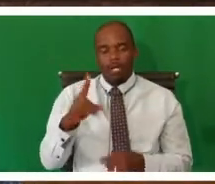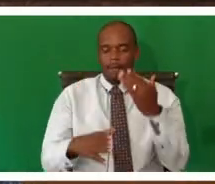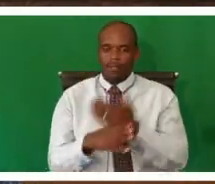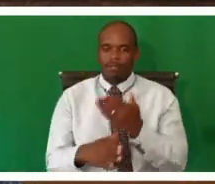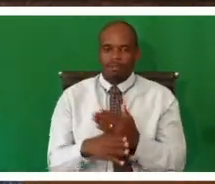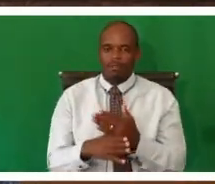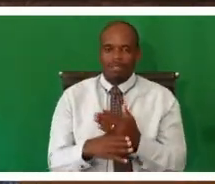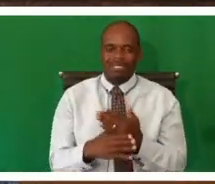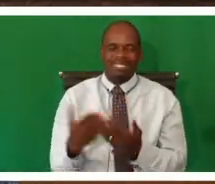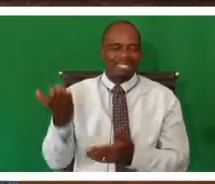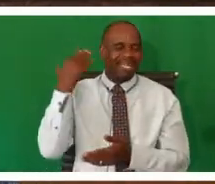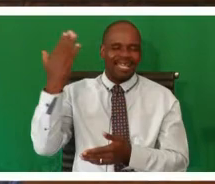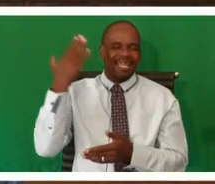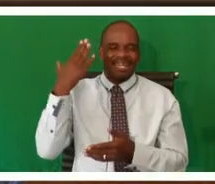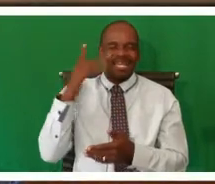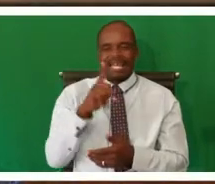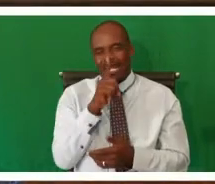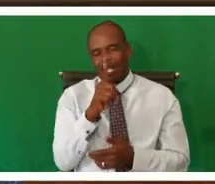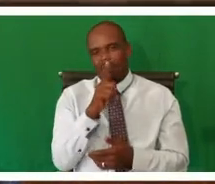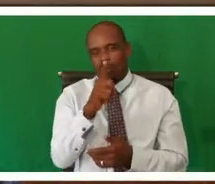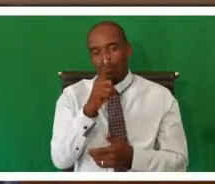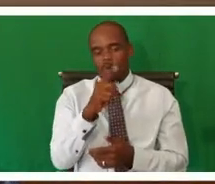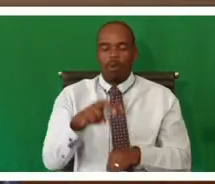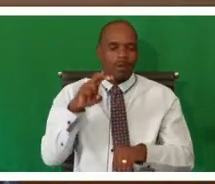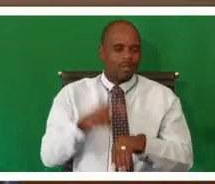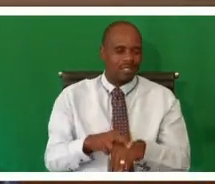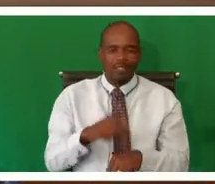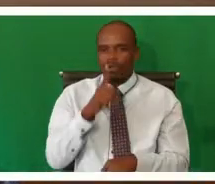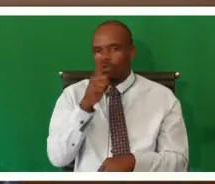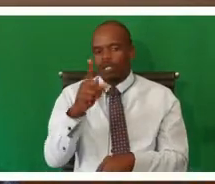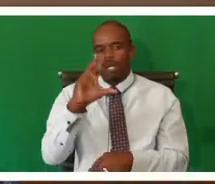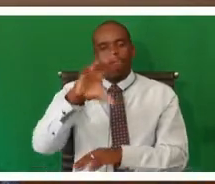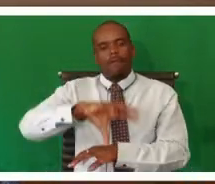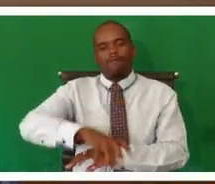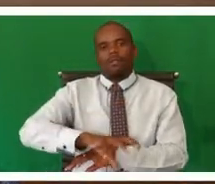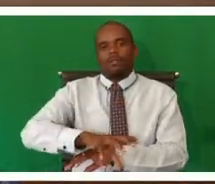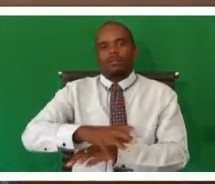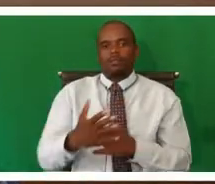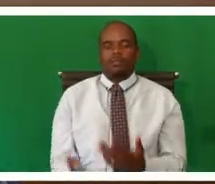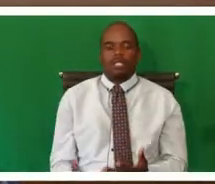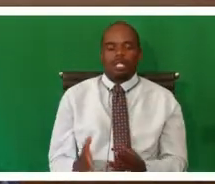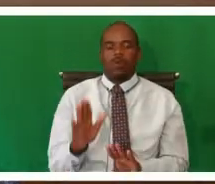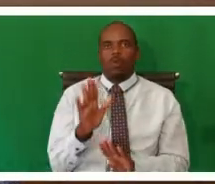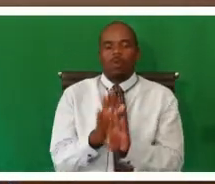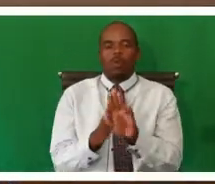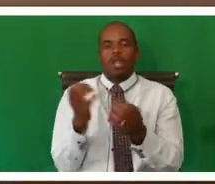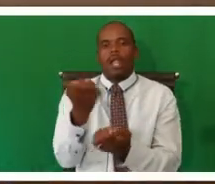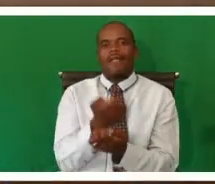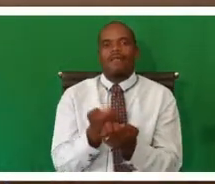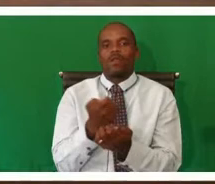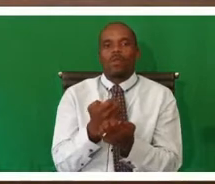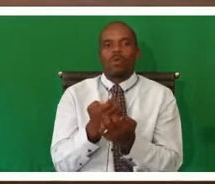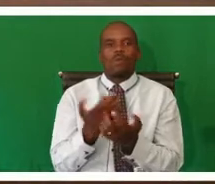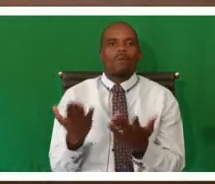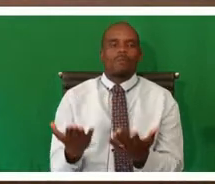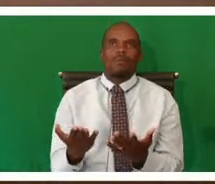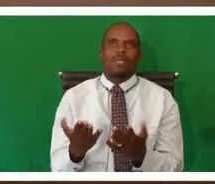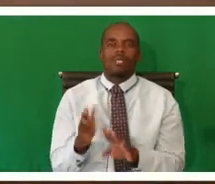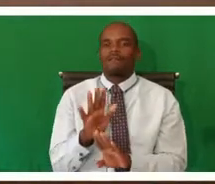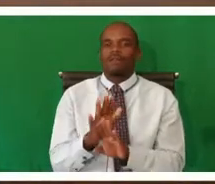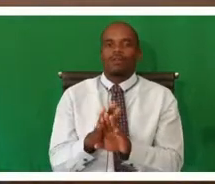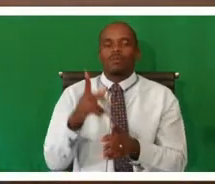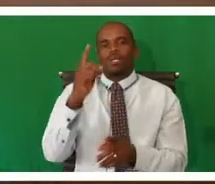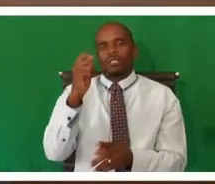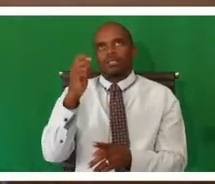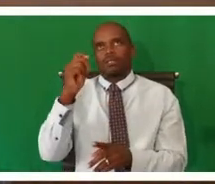We need to turn Free State into a hub of economic growth and development activities.